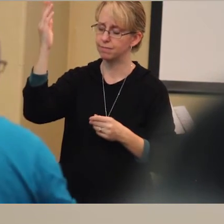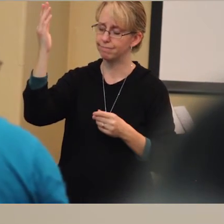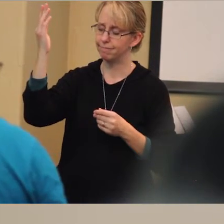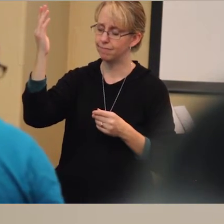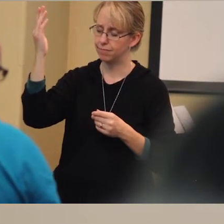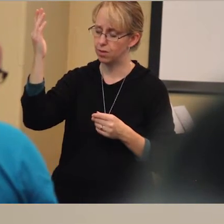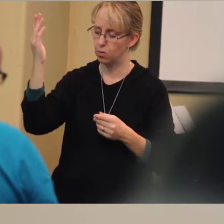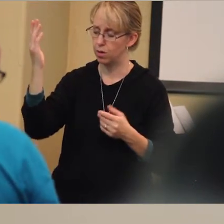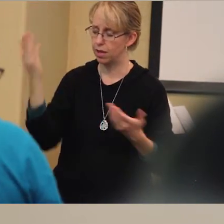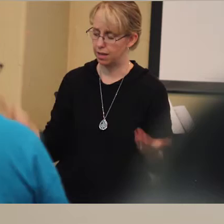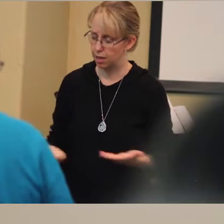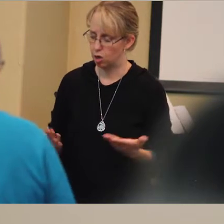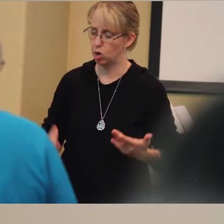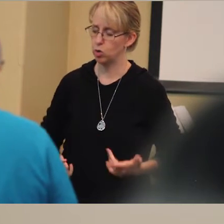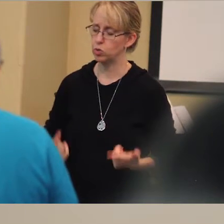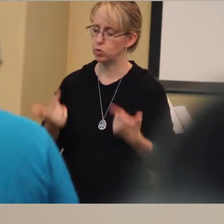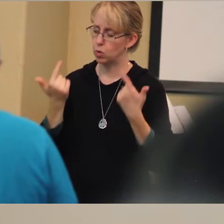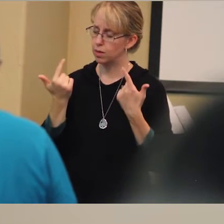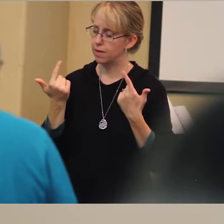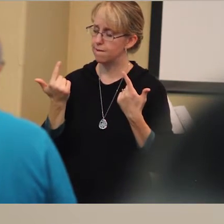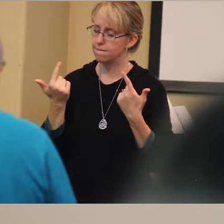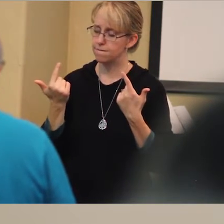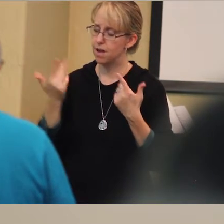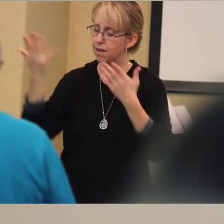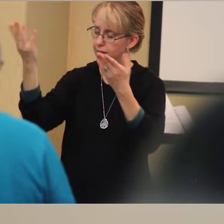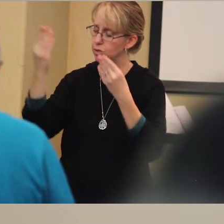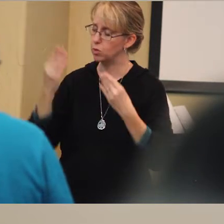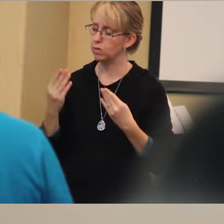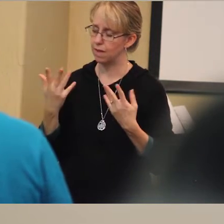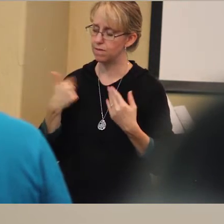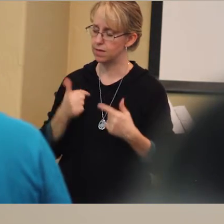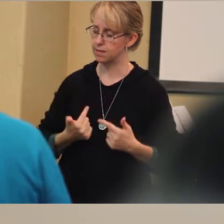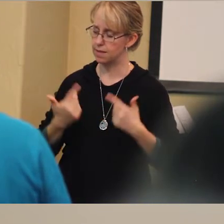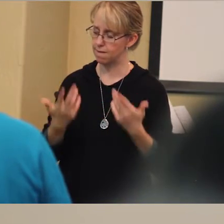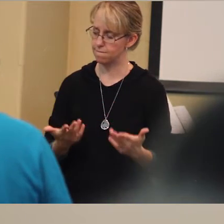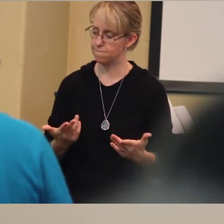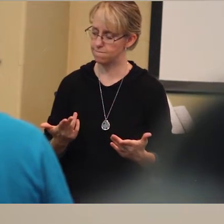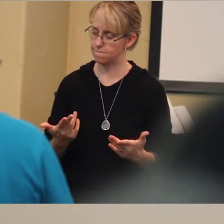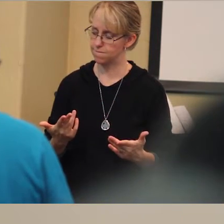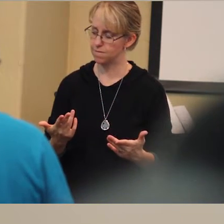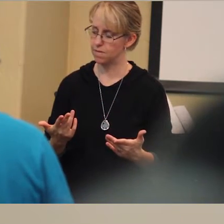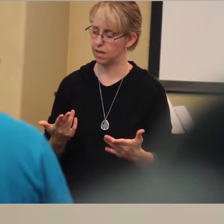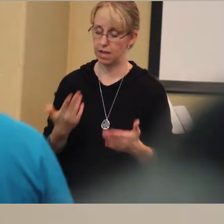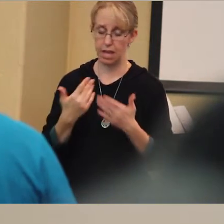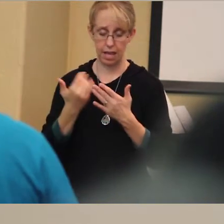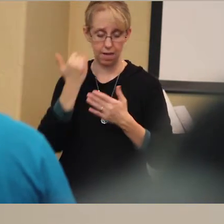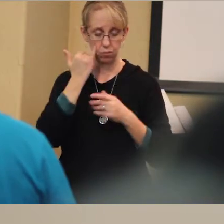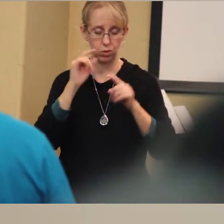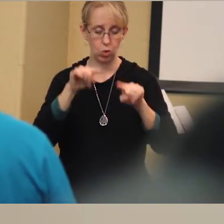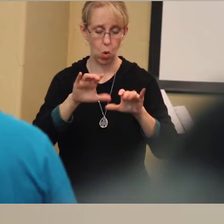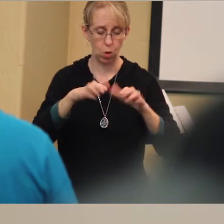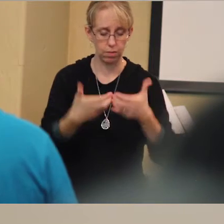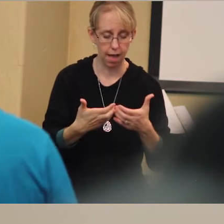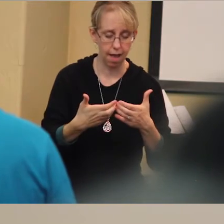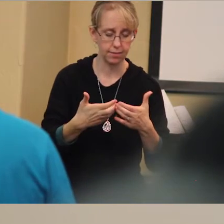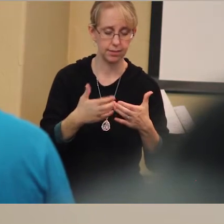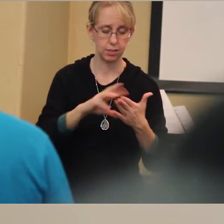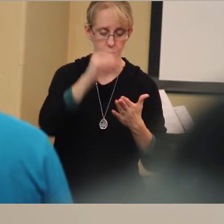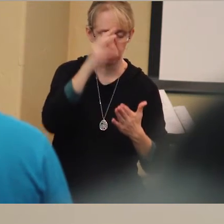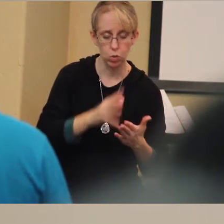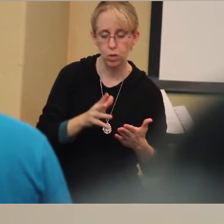us life, and taking it into the classrooms if we're students, or taking it to work wherever we go,